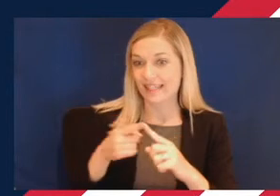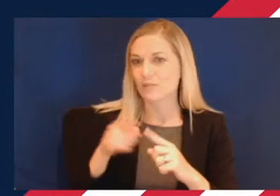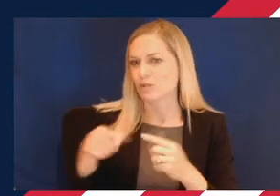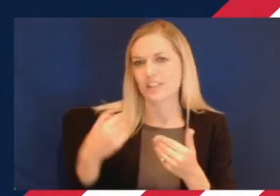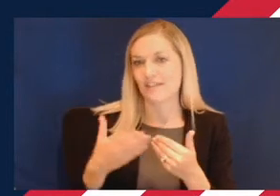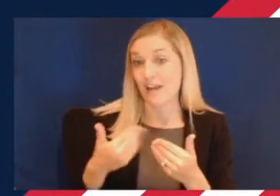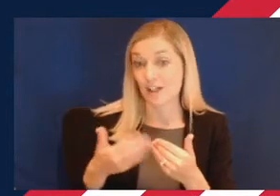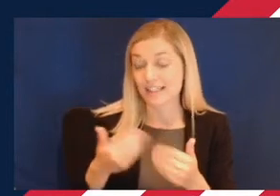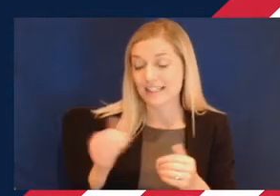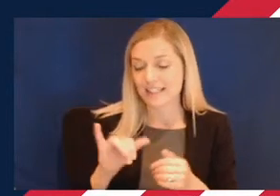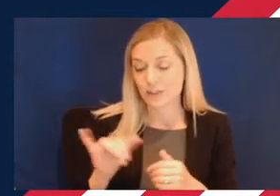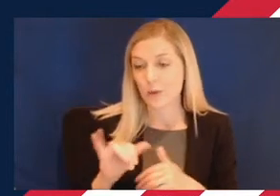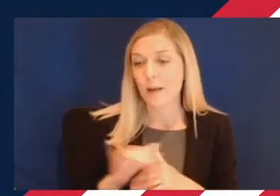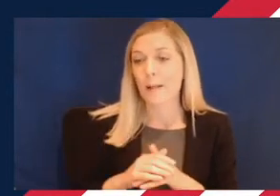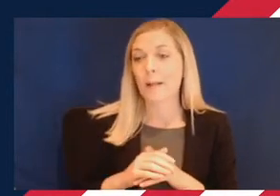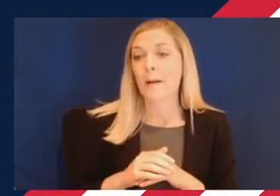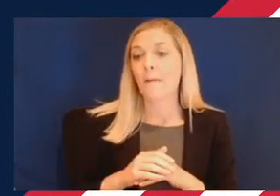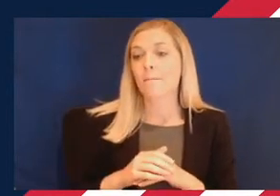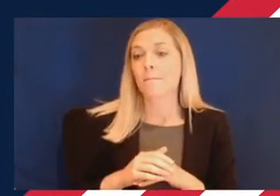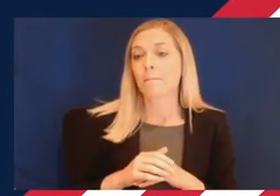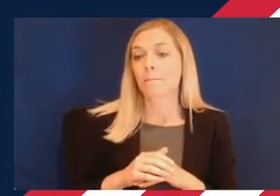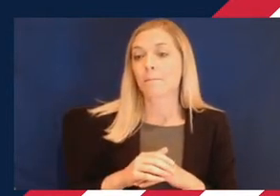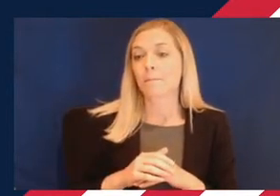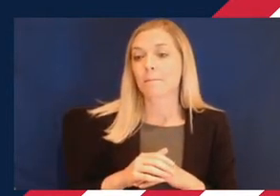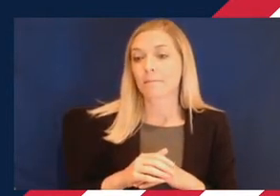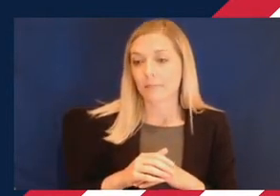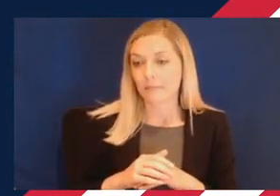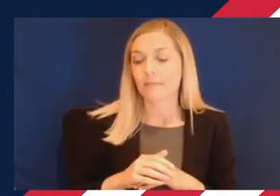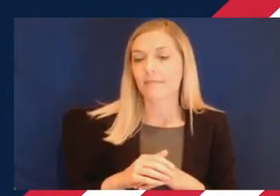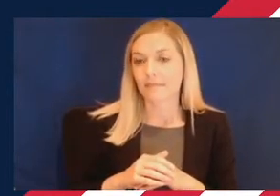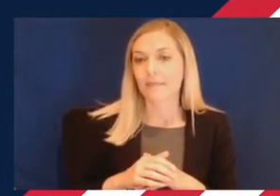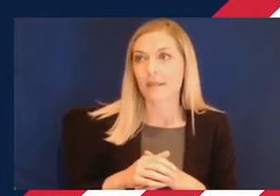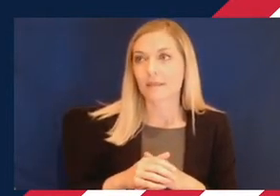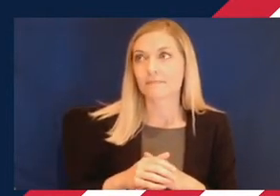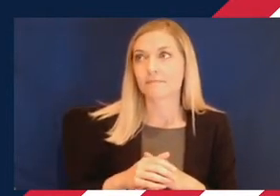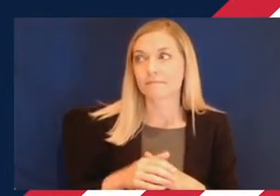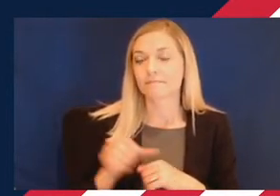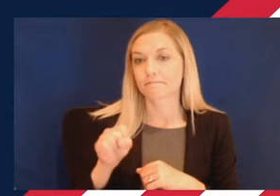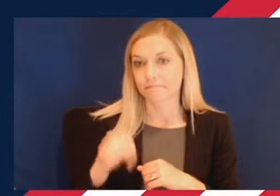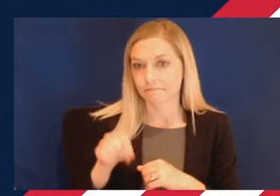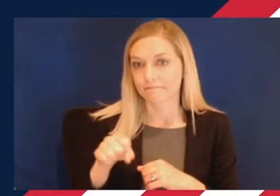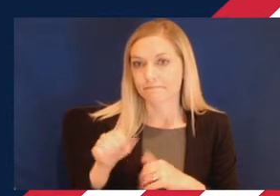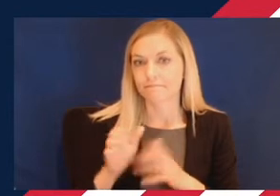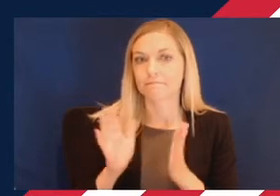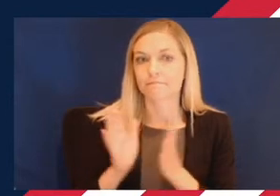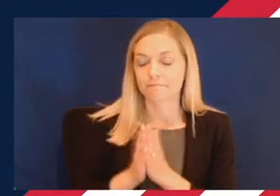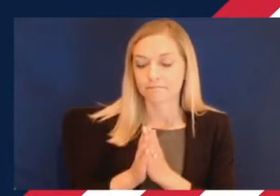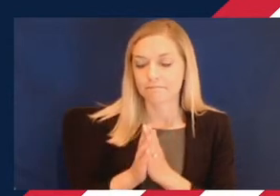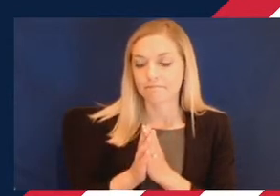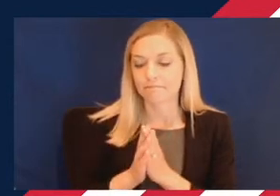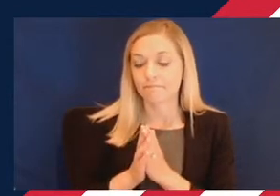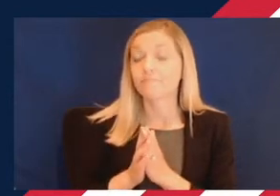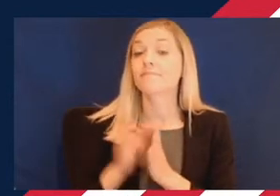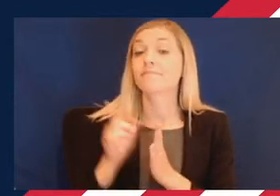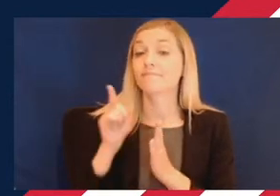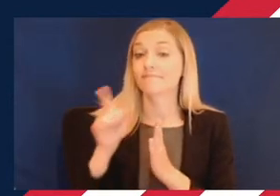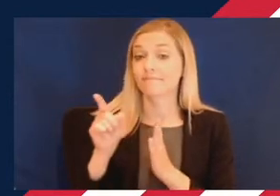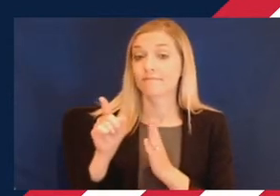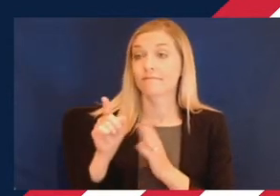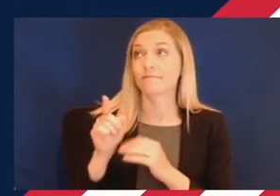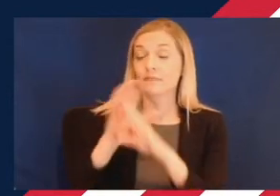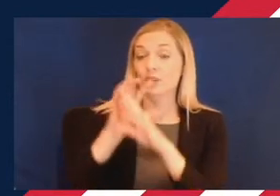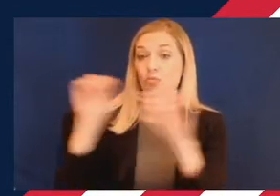well. So yes, I mean the imbalance of spending between military and civilian